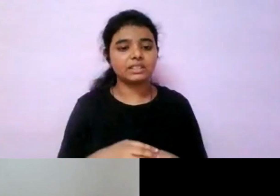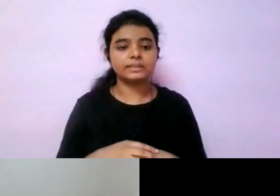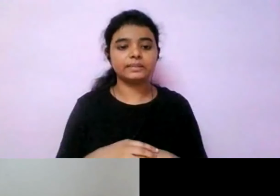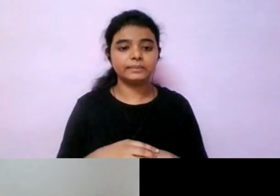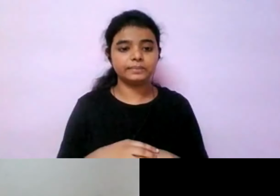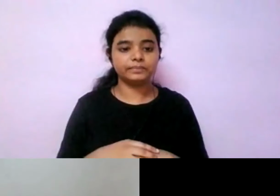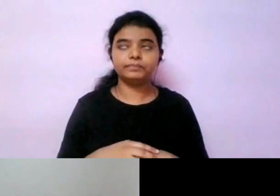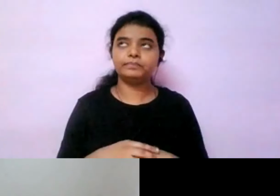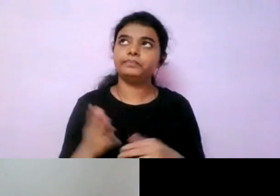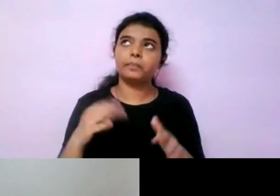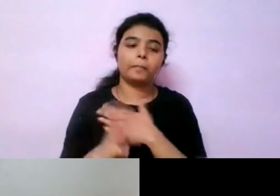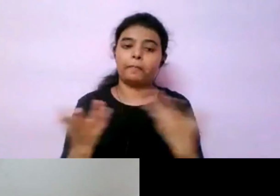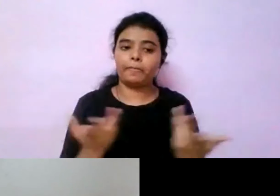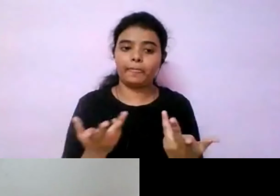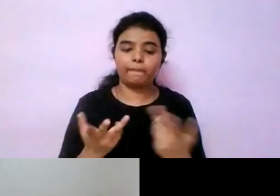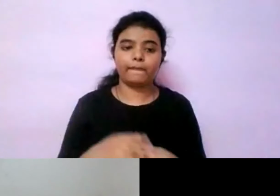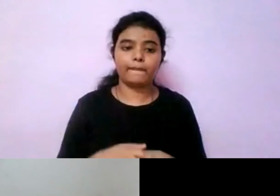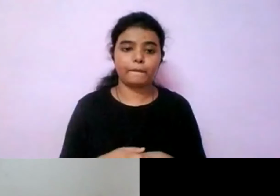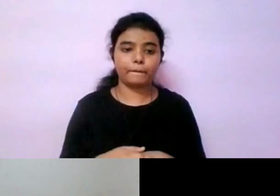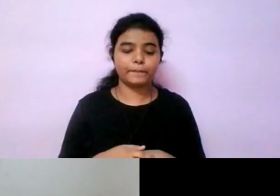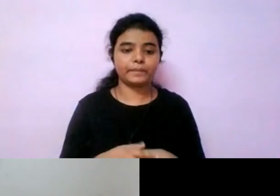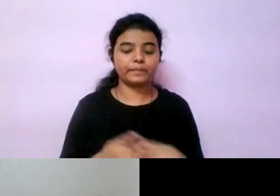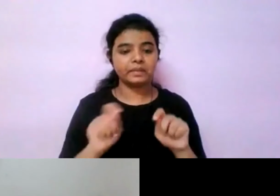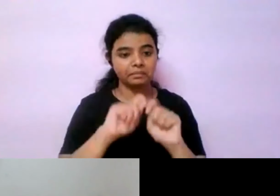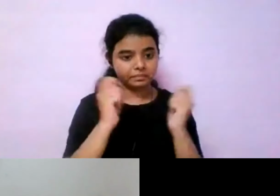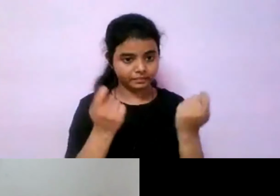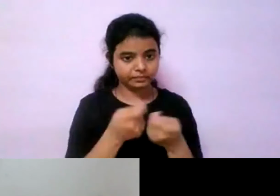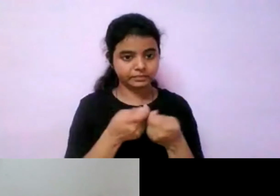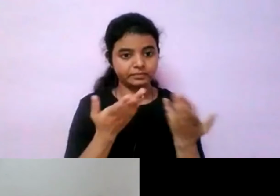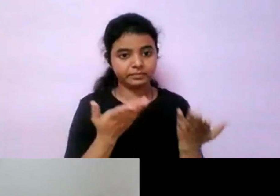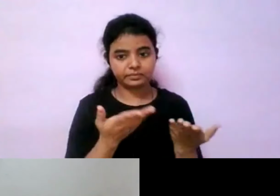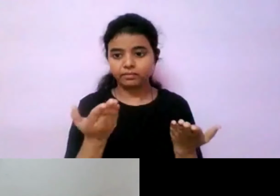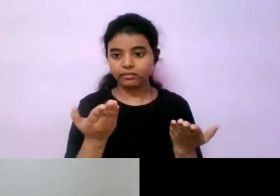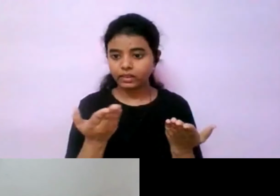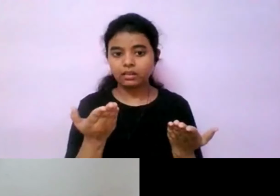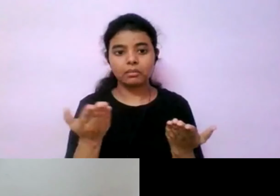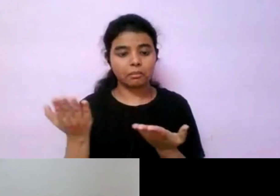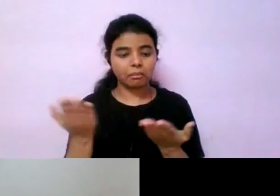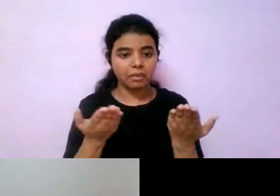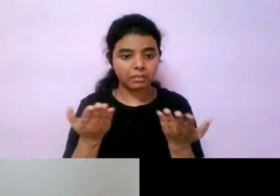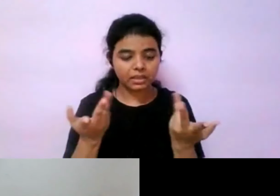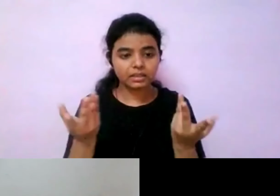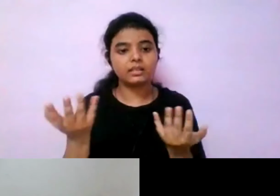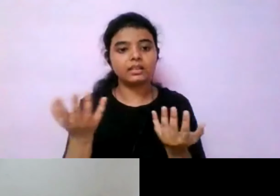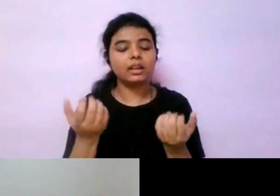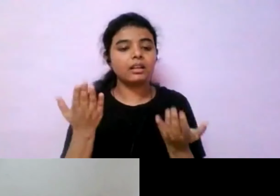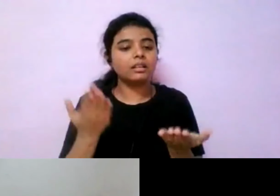in which the team that the few of us who went out to conduct the study,